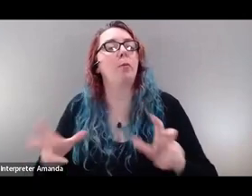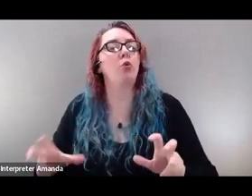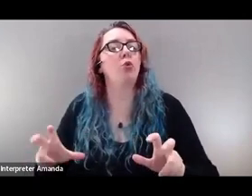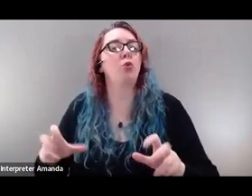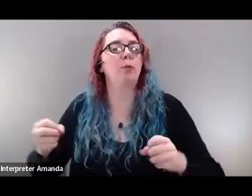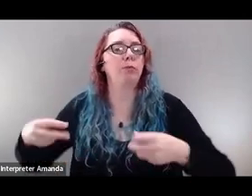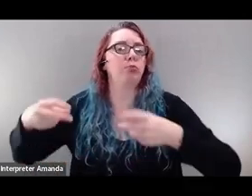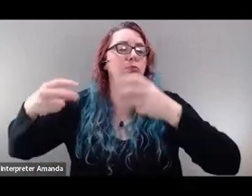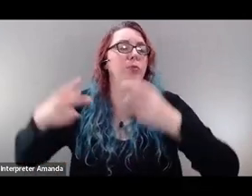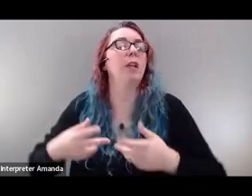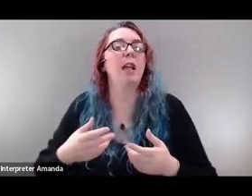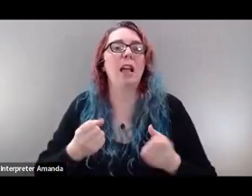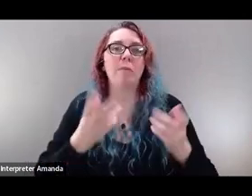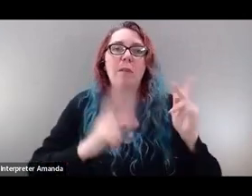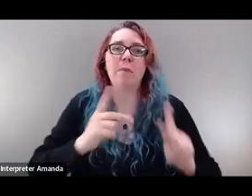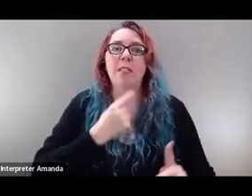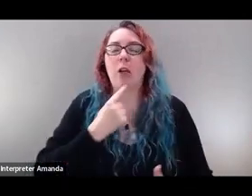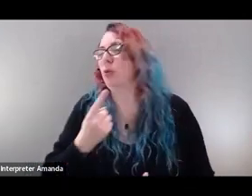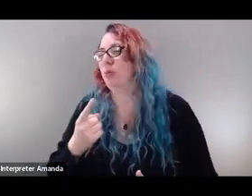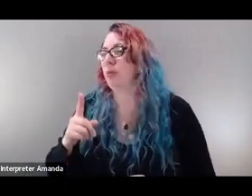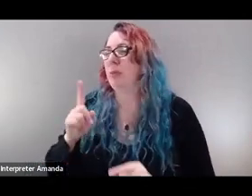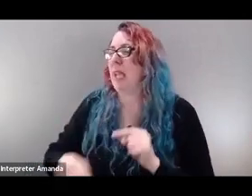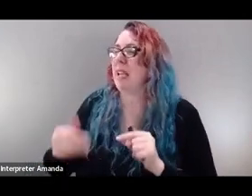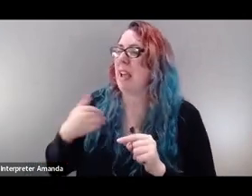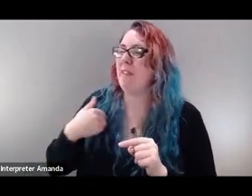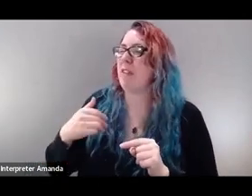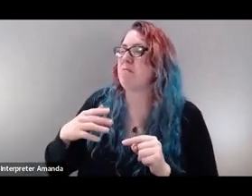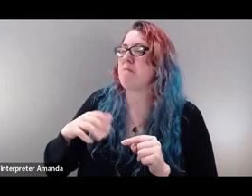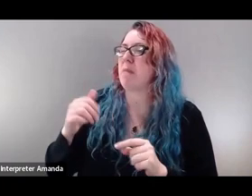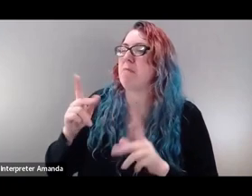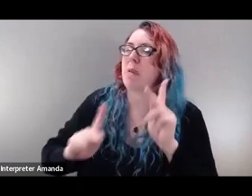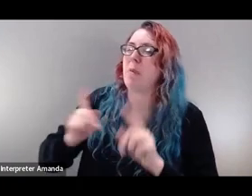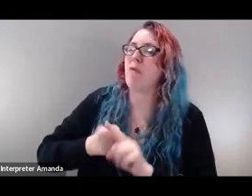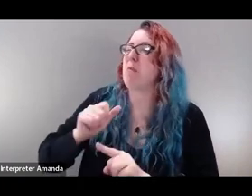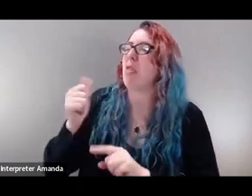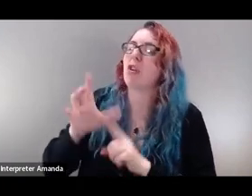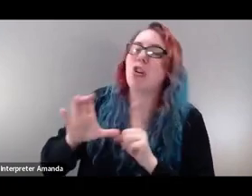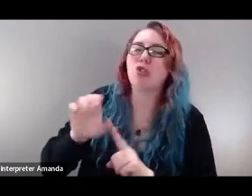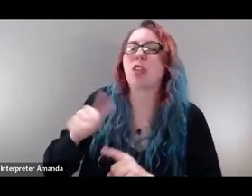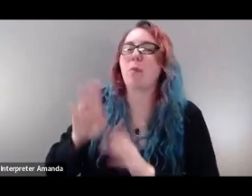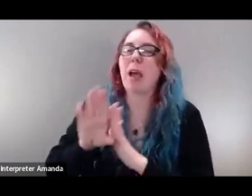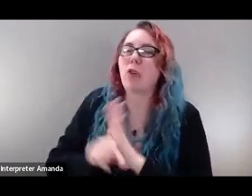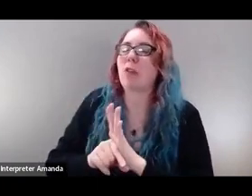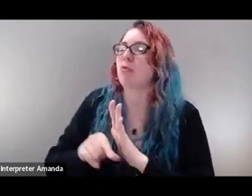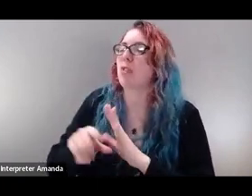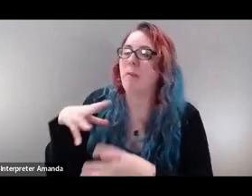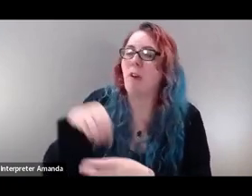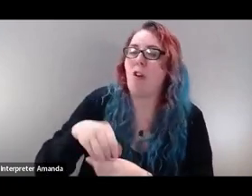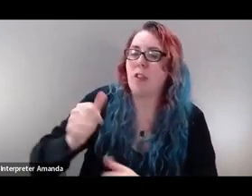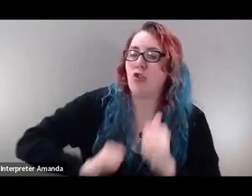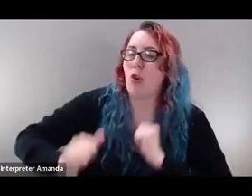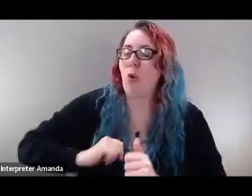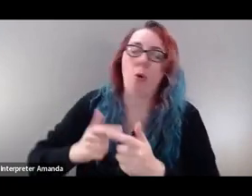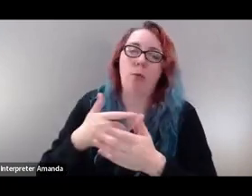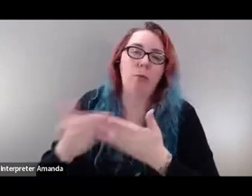anyone from any other ethnicity on this show or on this event or in this exhibition because we couldn't find them. And meanwhile, I'm like, we're right here. Like, we're all right